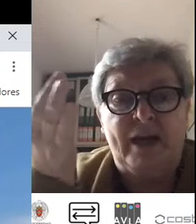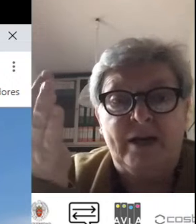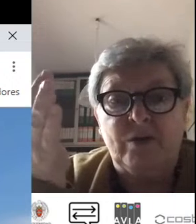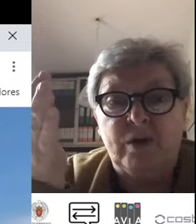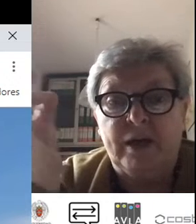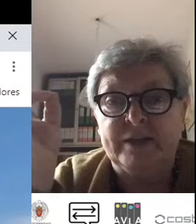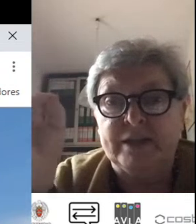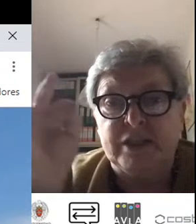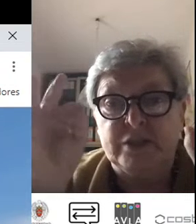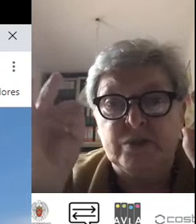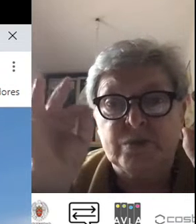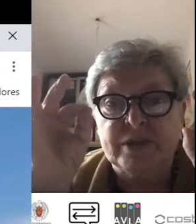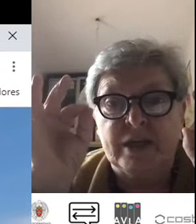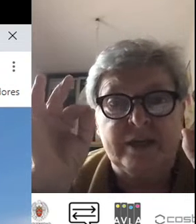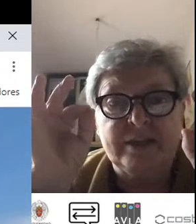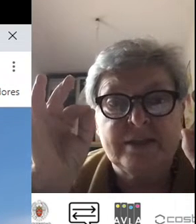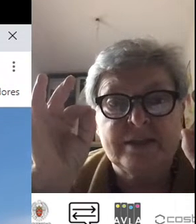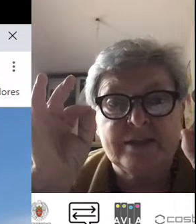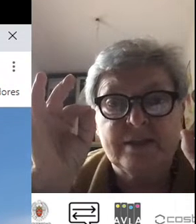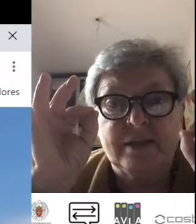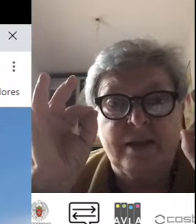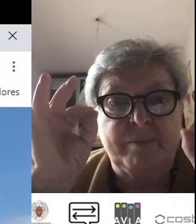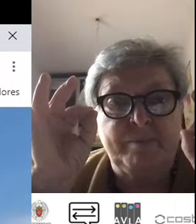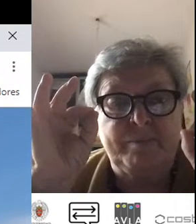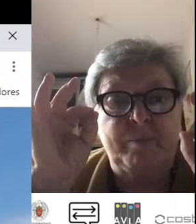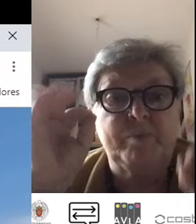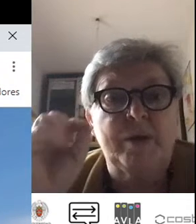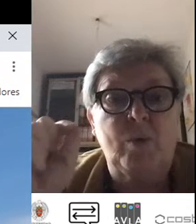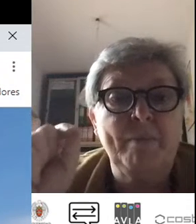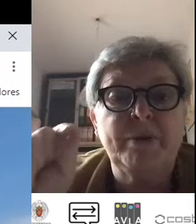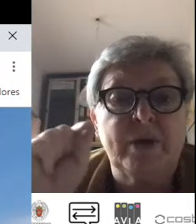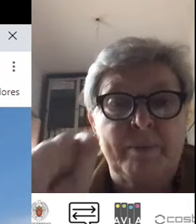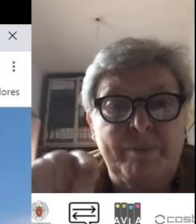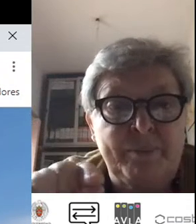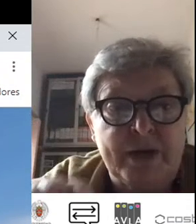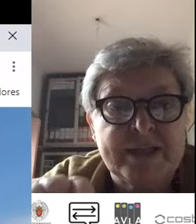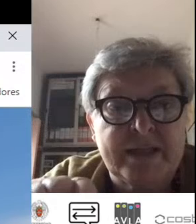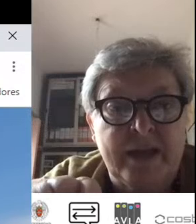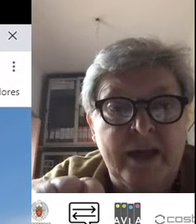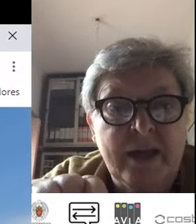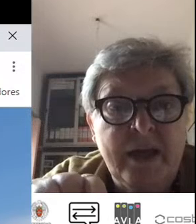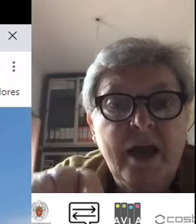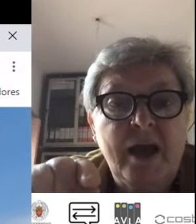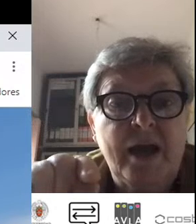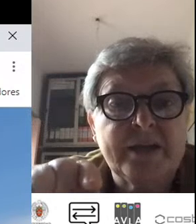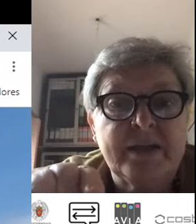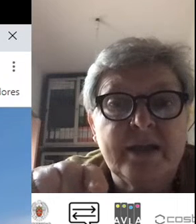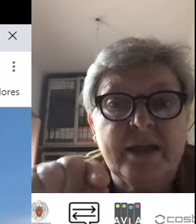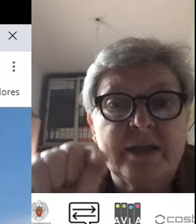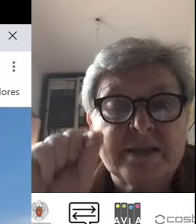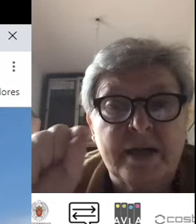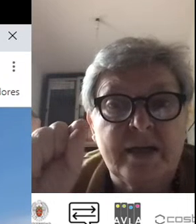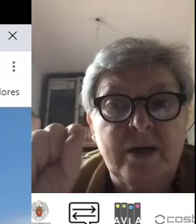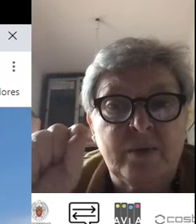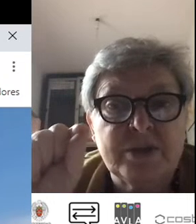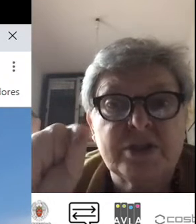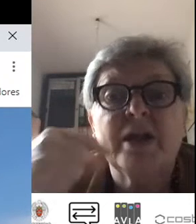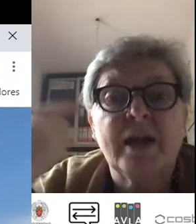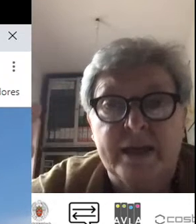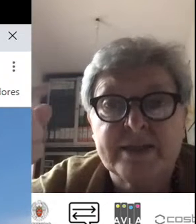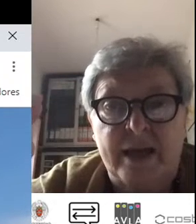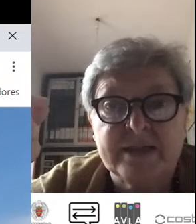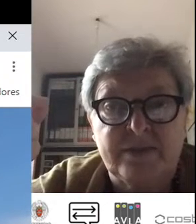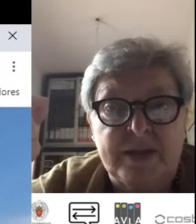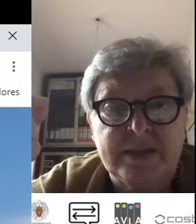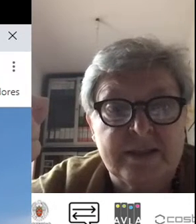on the two signs, Juanpa, you can press there and the sign language